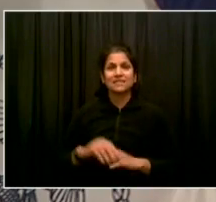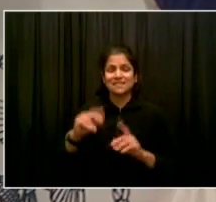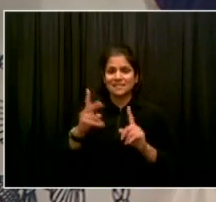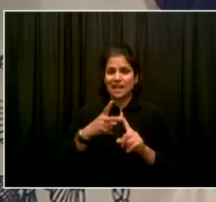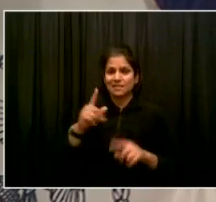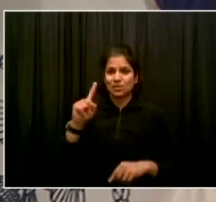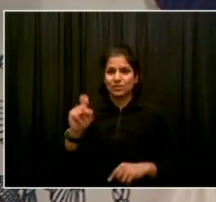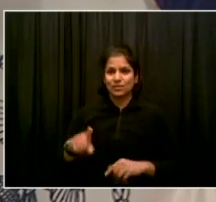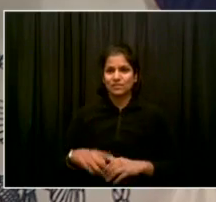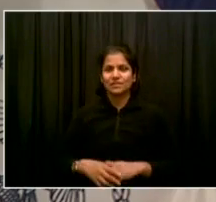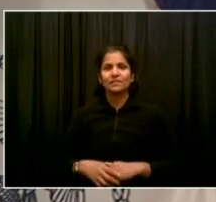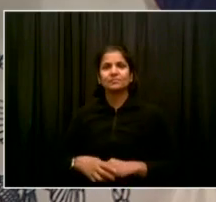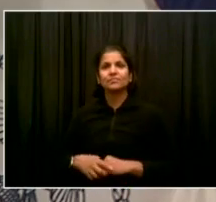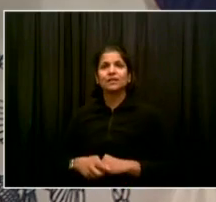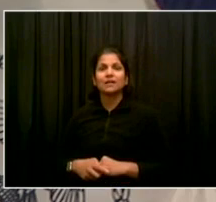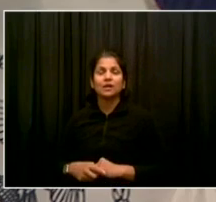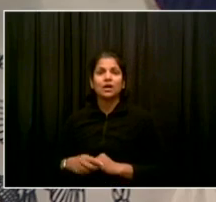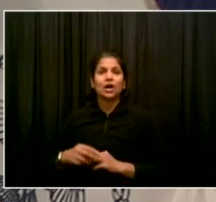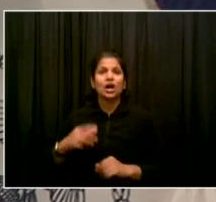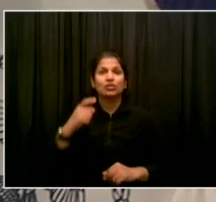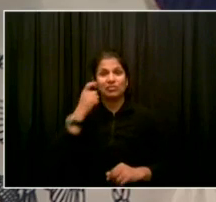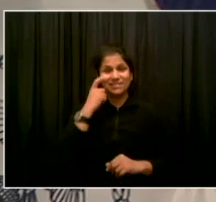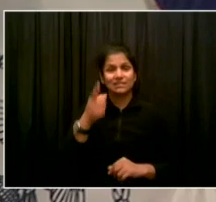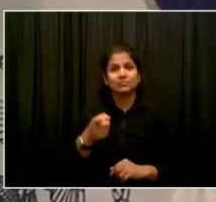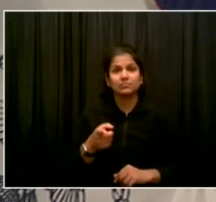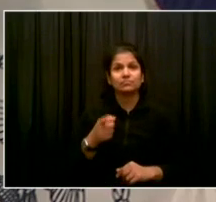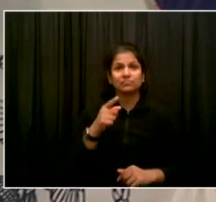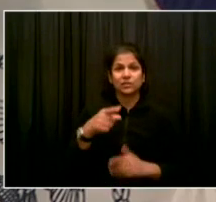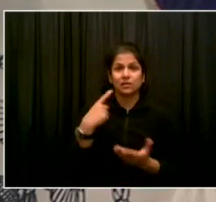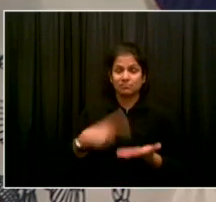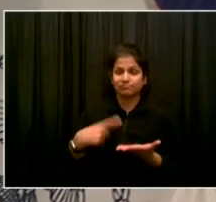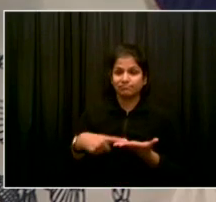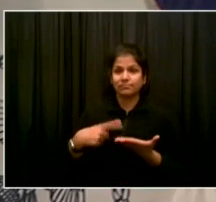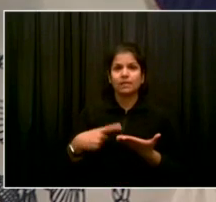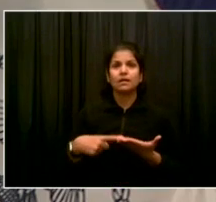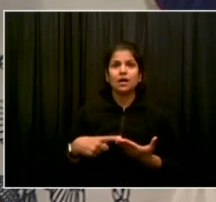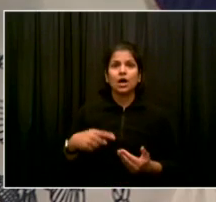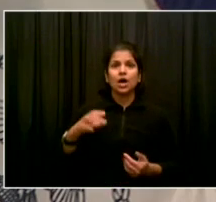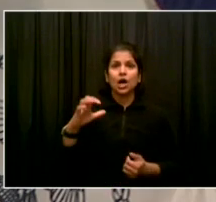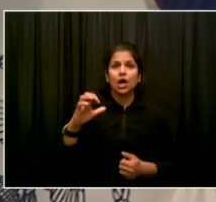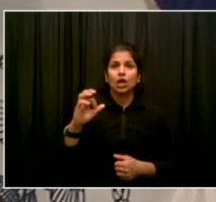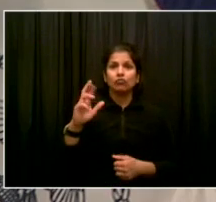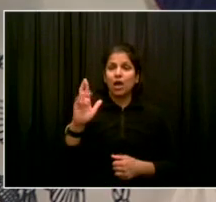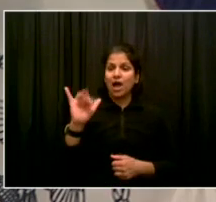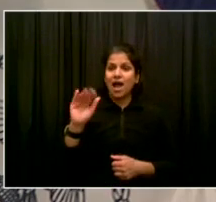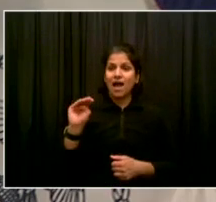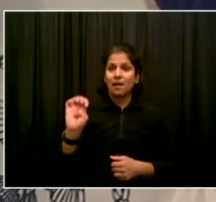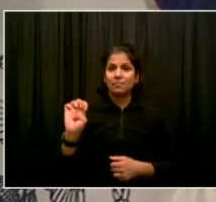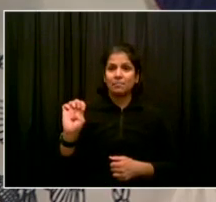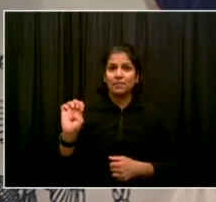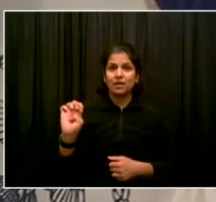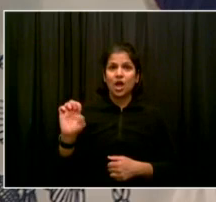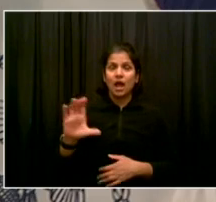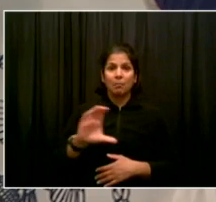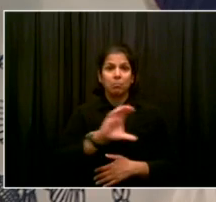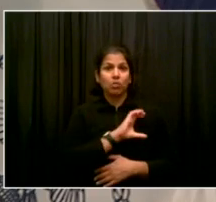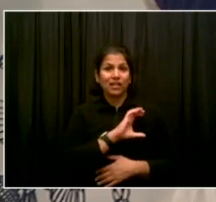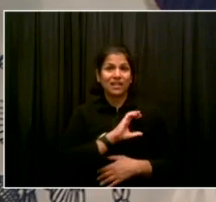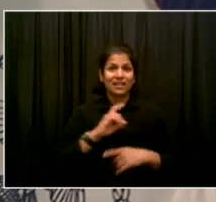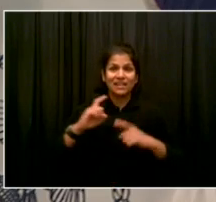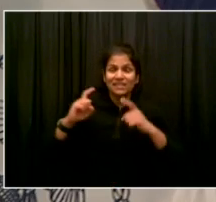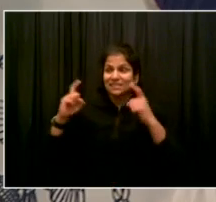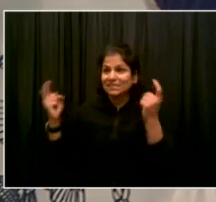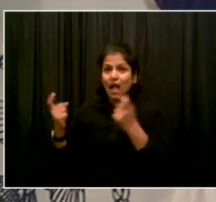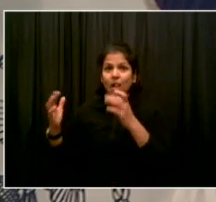of precision policing and neighborhood policing. Yet the NYPD revealed hate crime that went up a startling 97% in